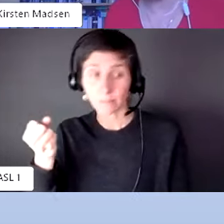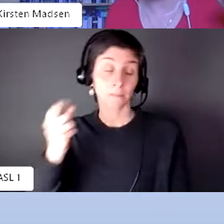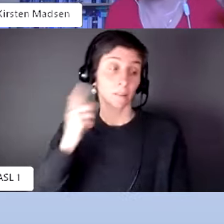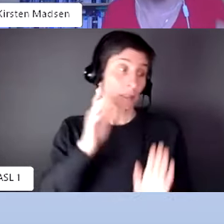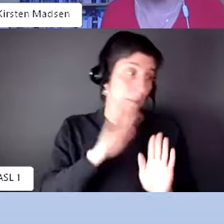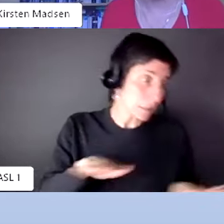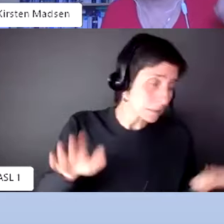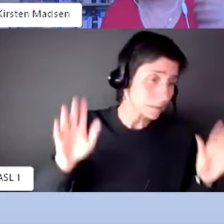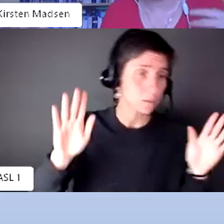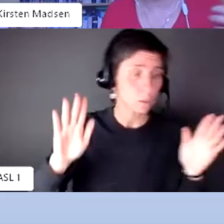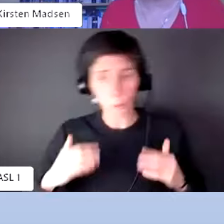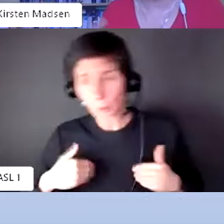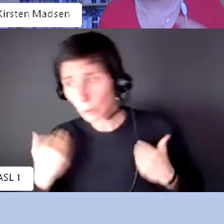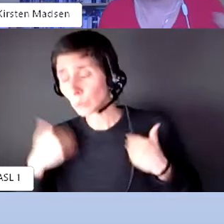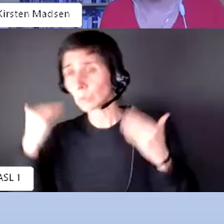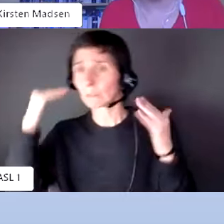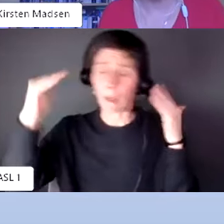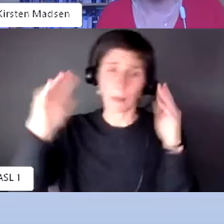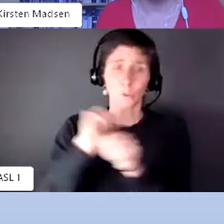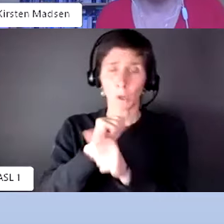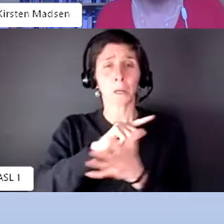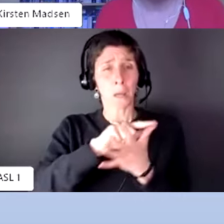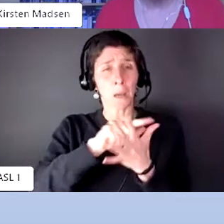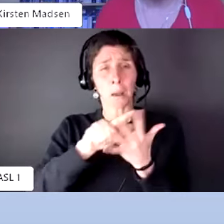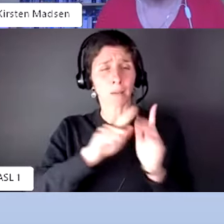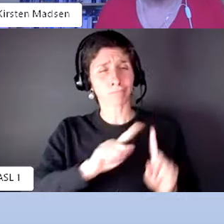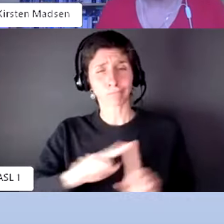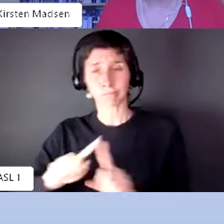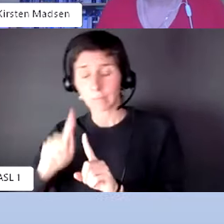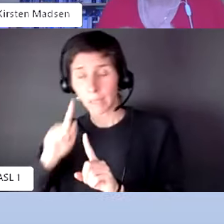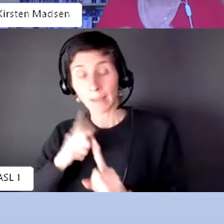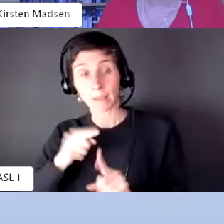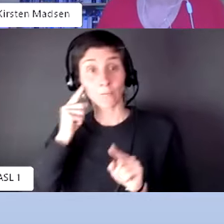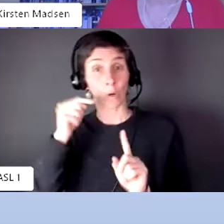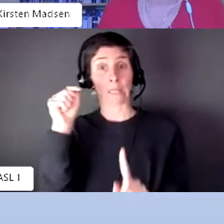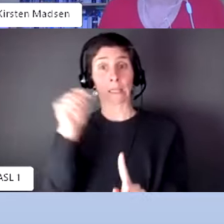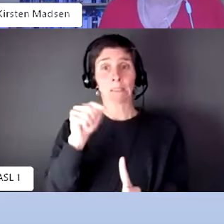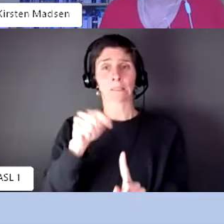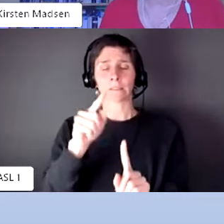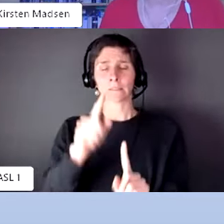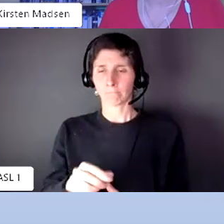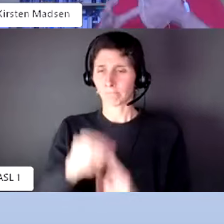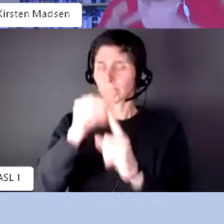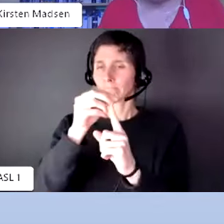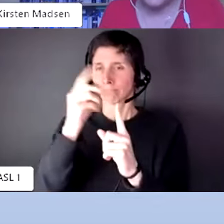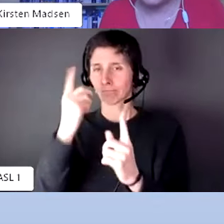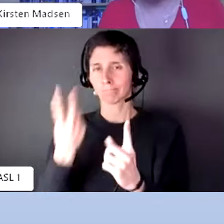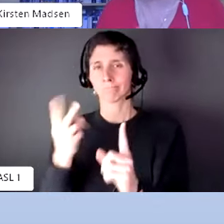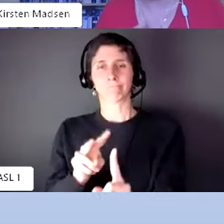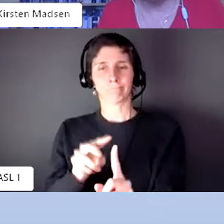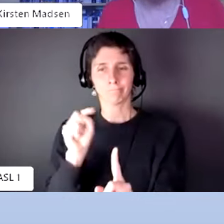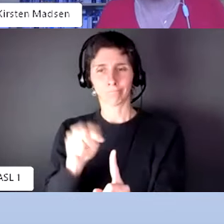youth and adults in the workplace, so various different areas. But there needs to be special consideration to